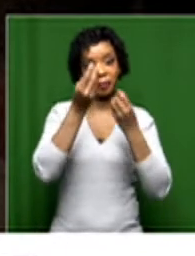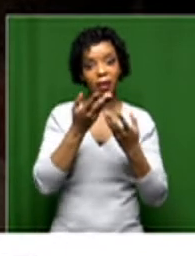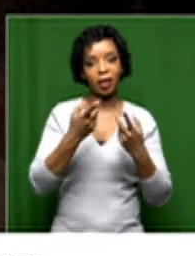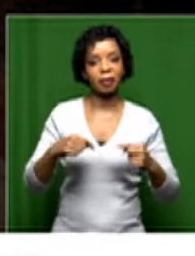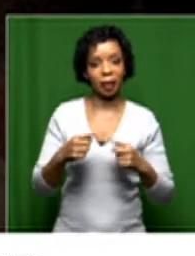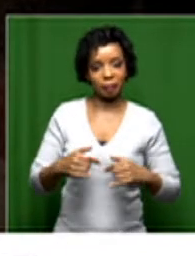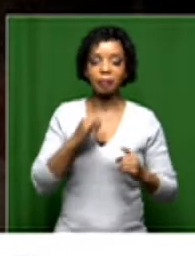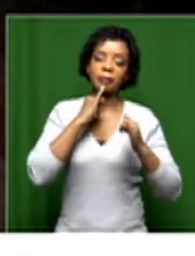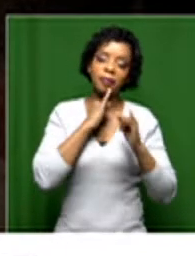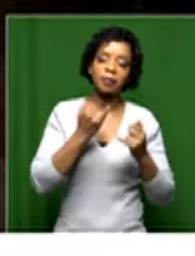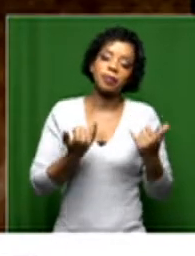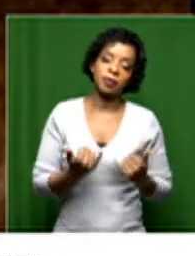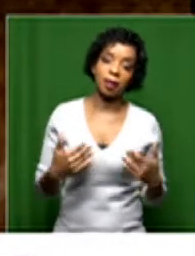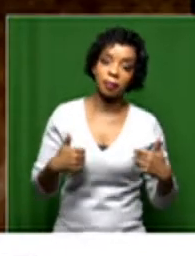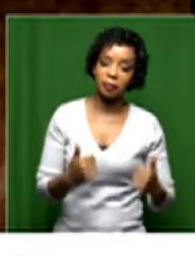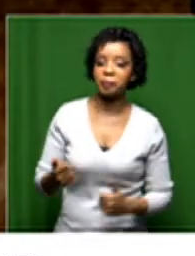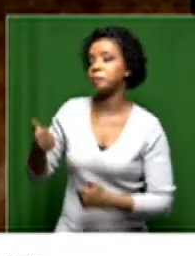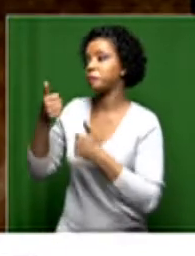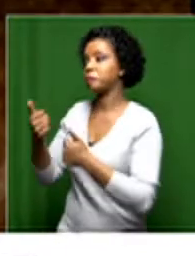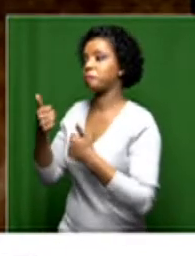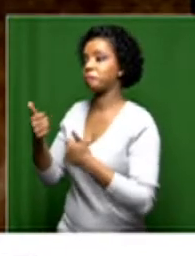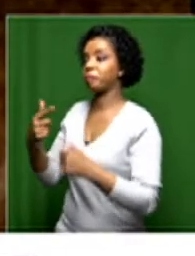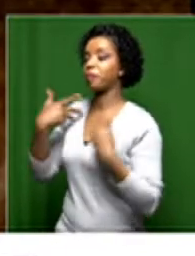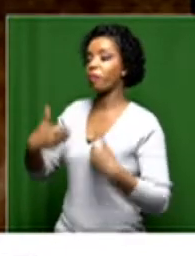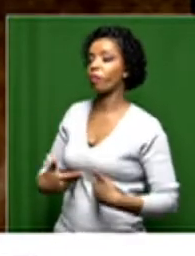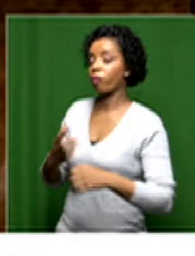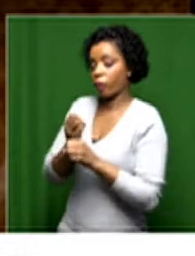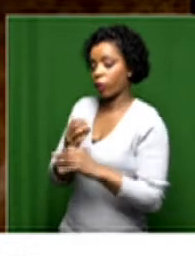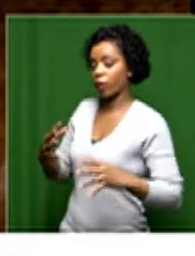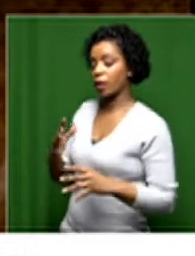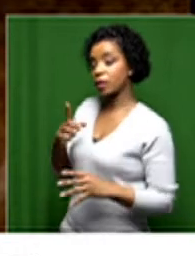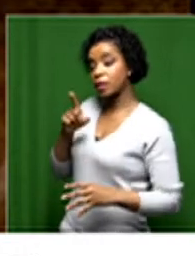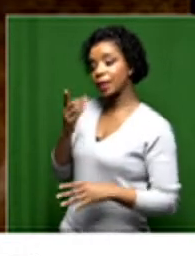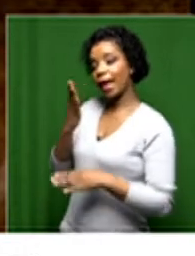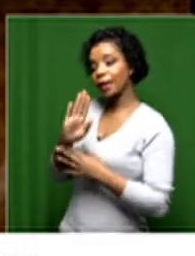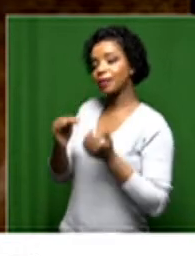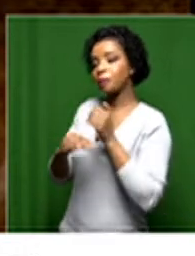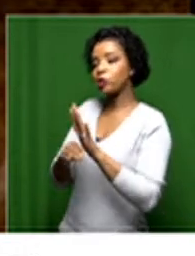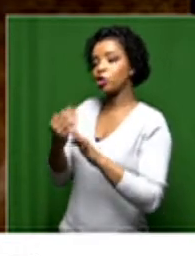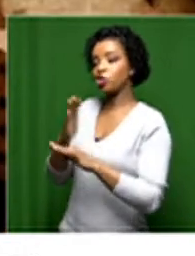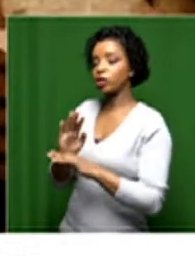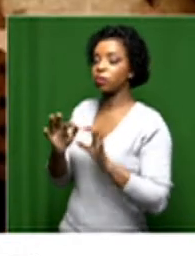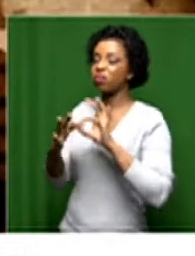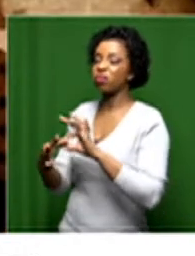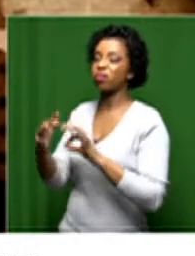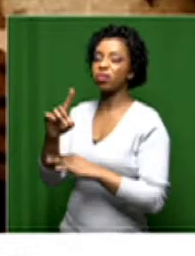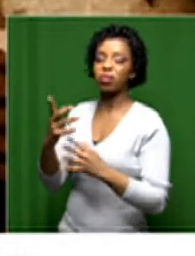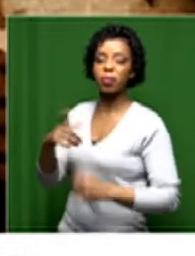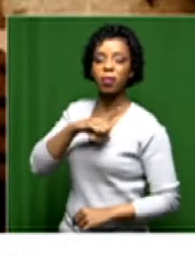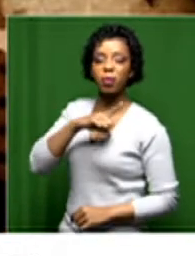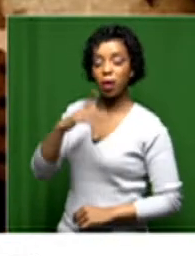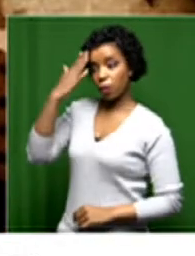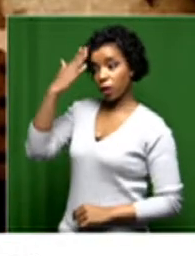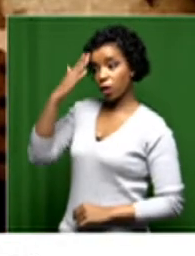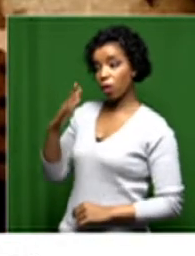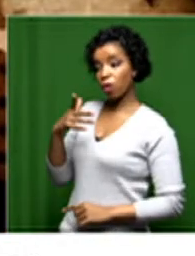you on this show this morning. And I want us to start by taking a look at, you know, what this exhibition is all about. And we know that A Piece of Paper is